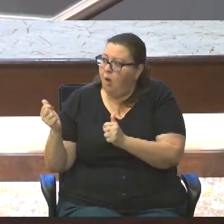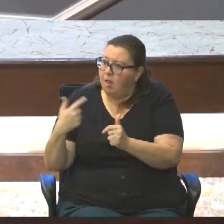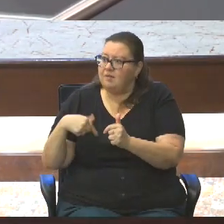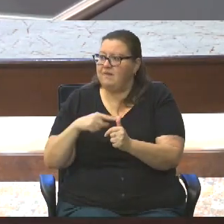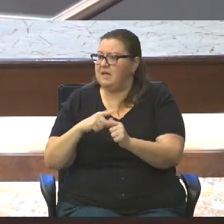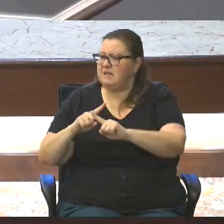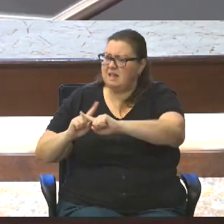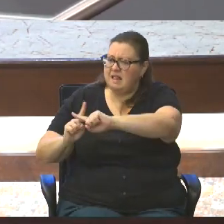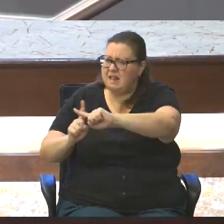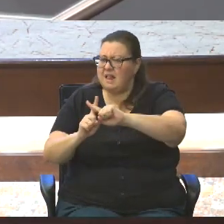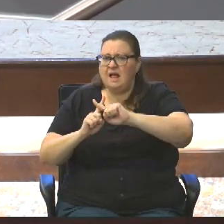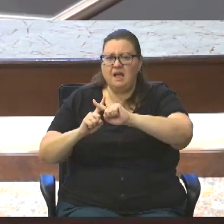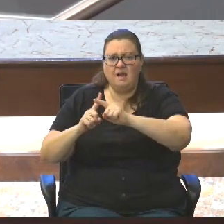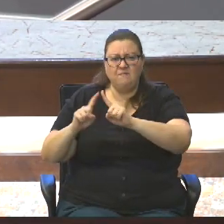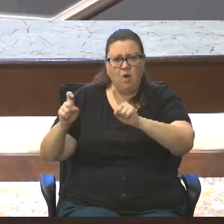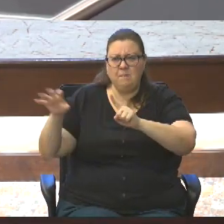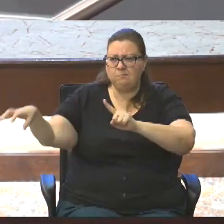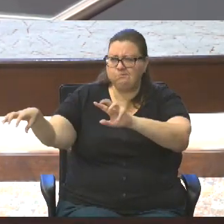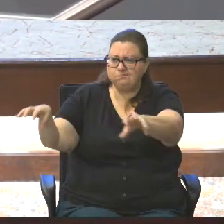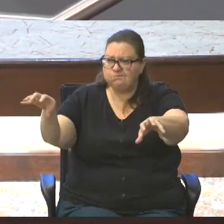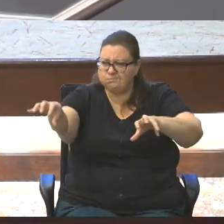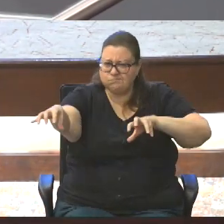from the surrounding area.